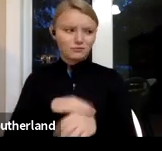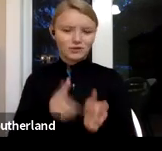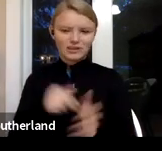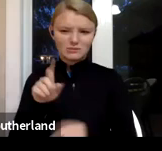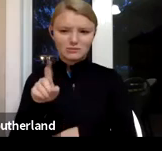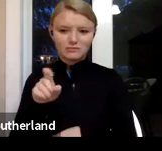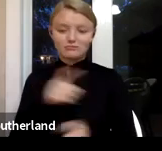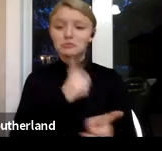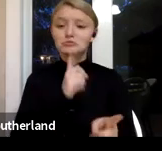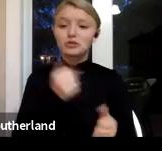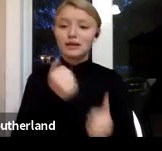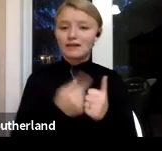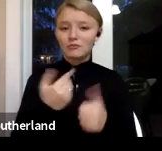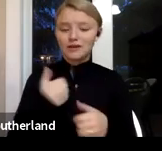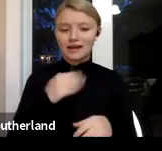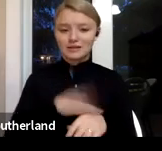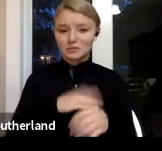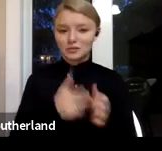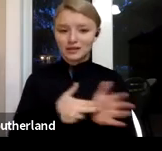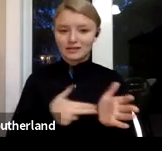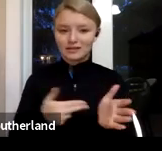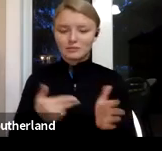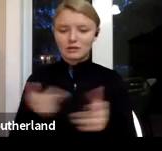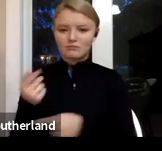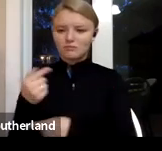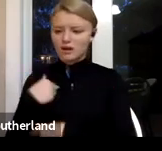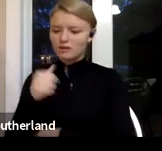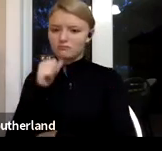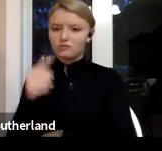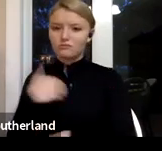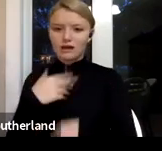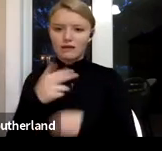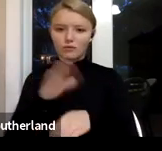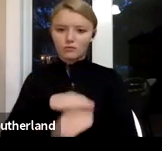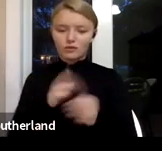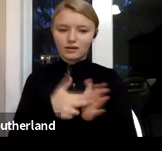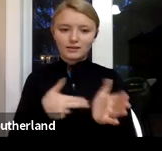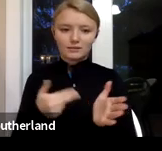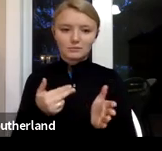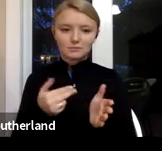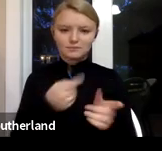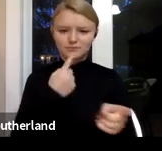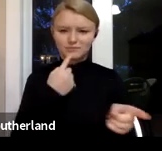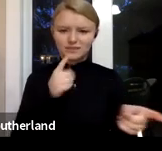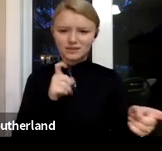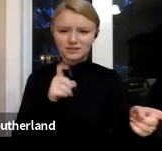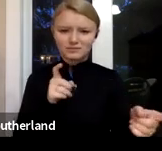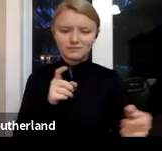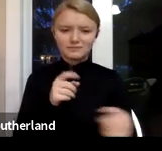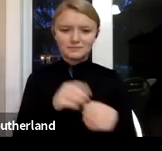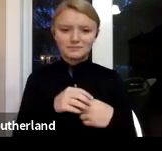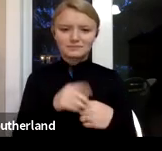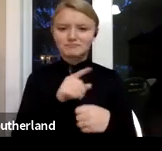label nowadays. I don't have a warning label. But what does it say? Just the usual